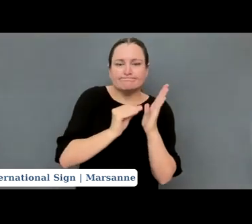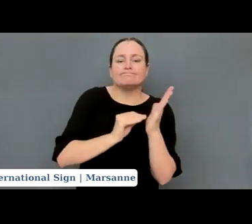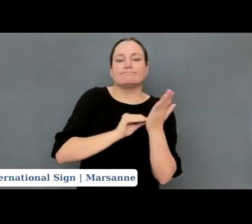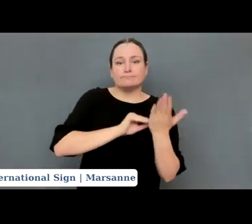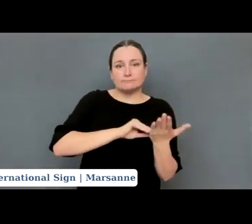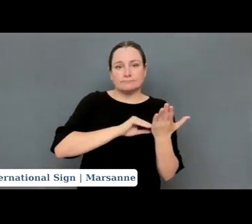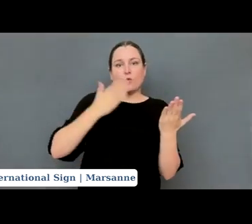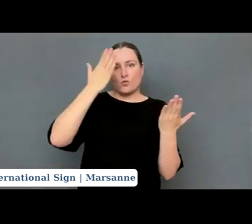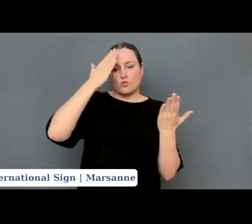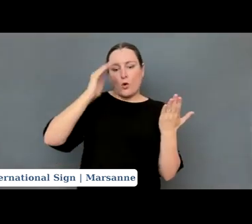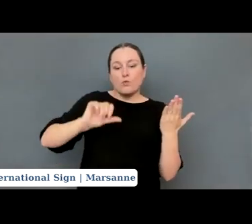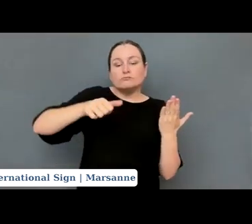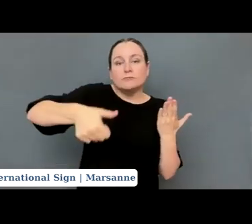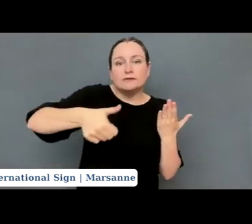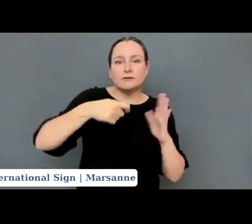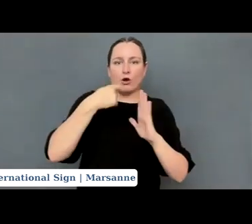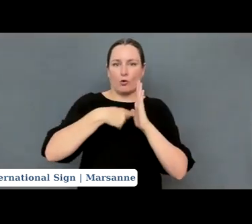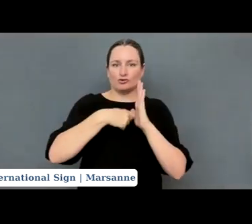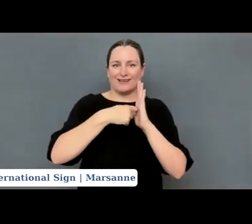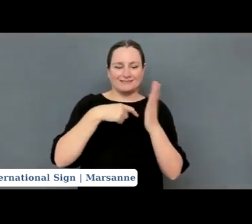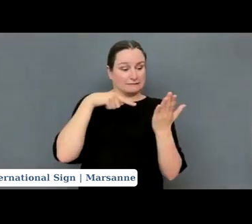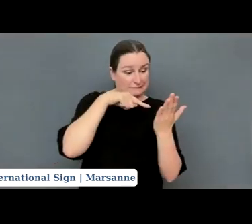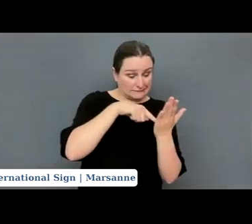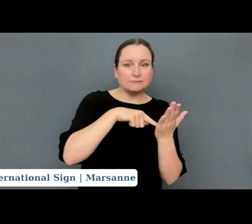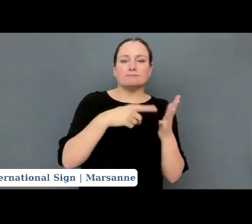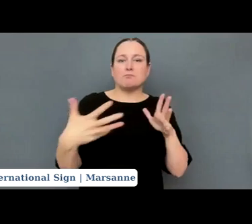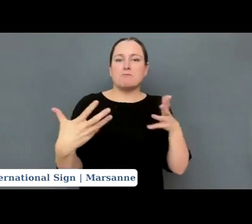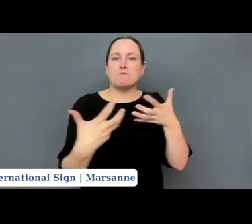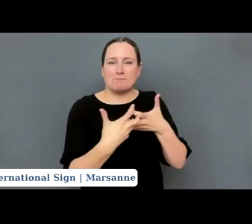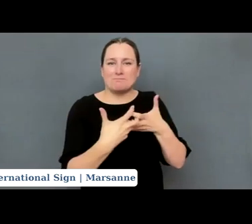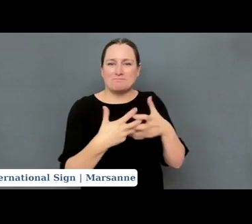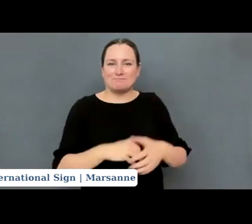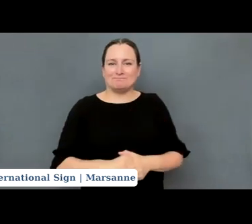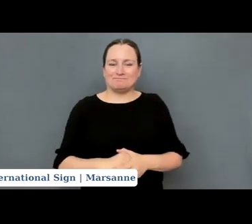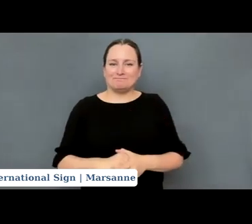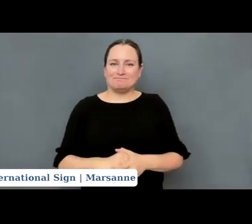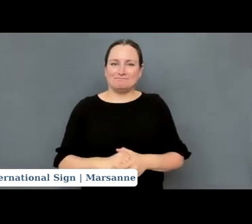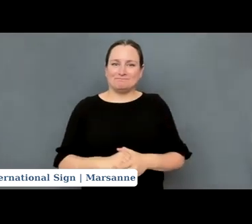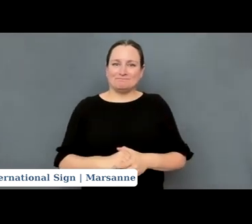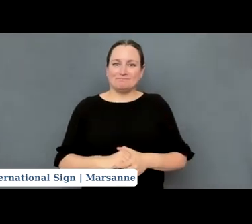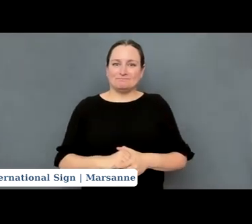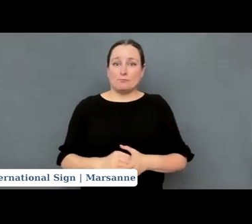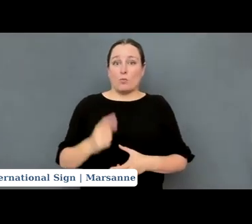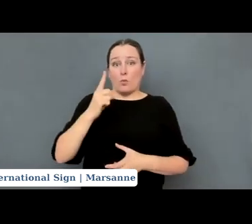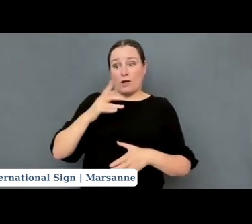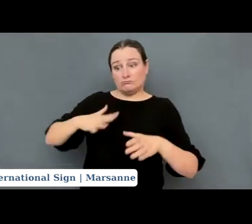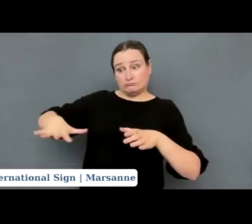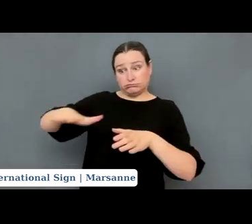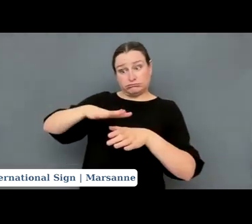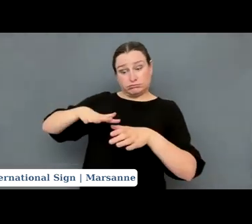experiences of certain communities that can be shared with other communities in the implementation of programs.